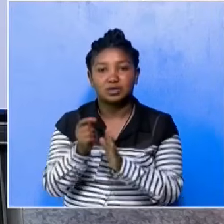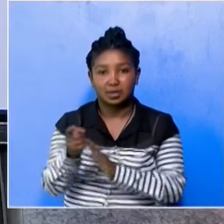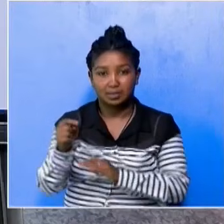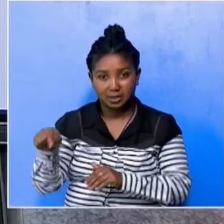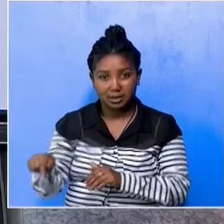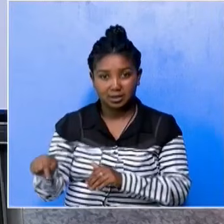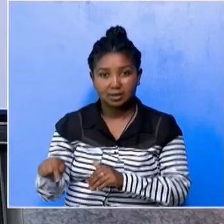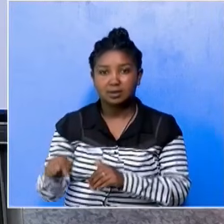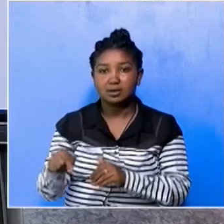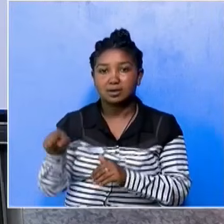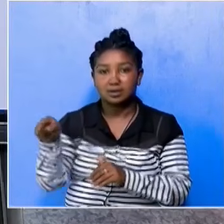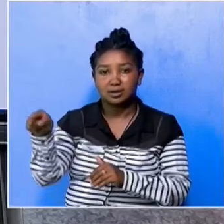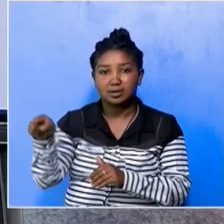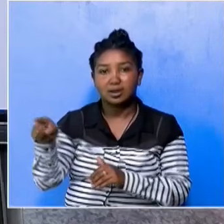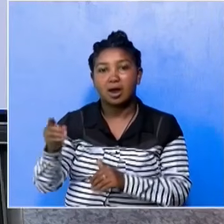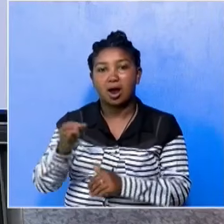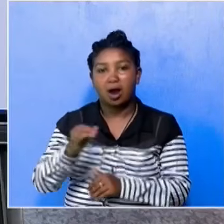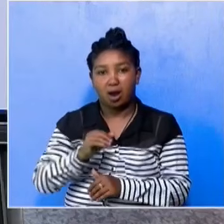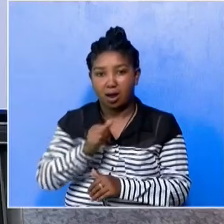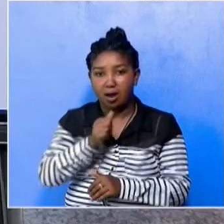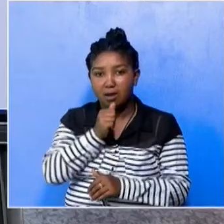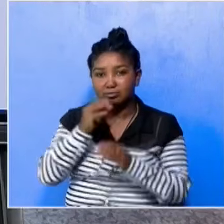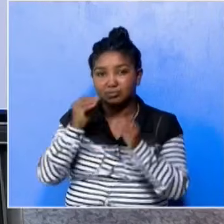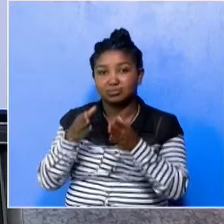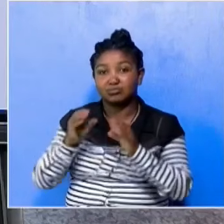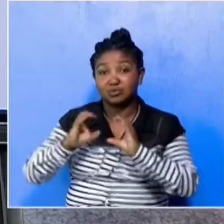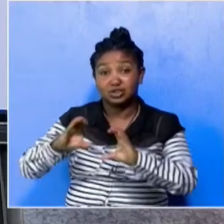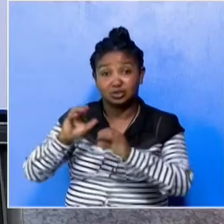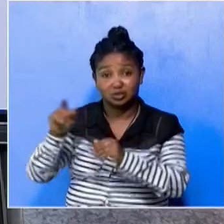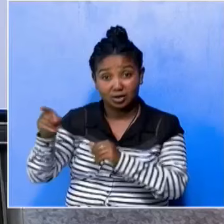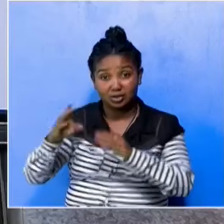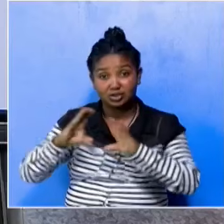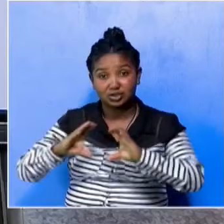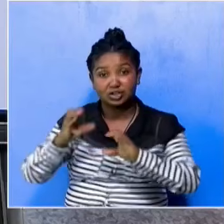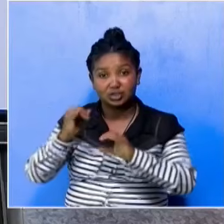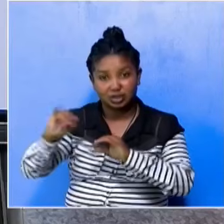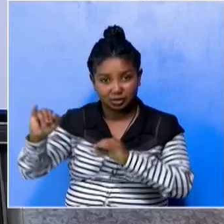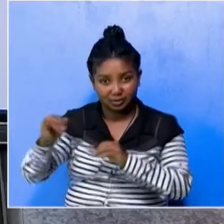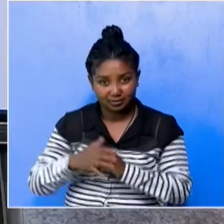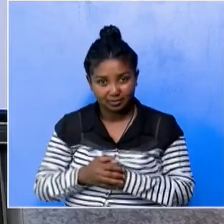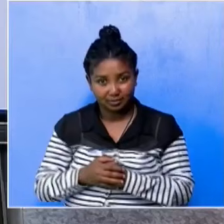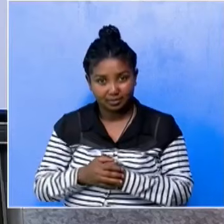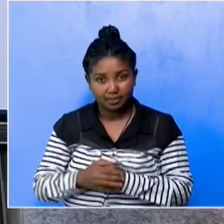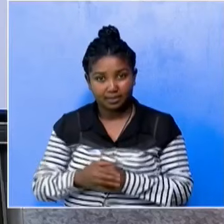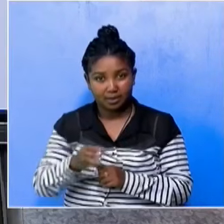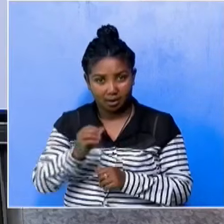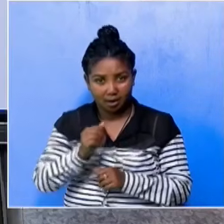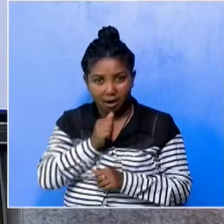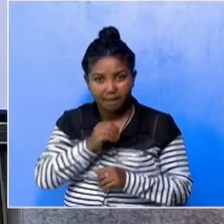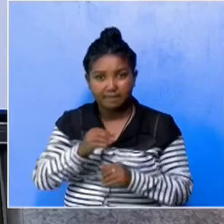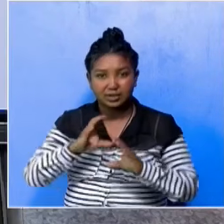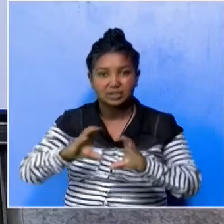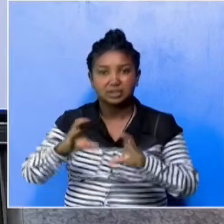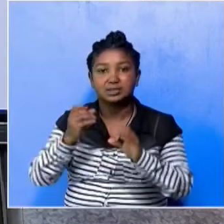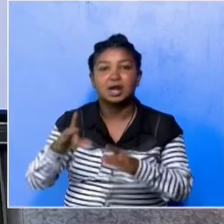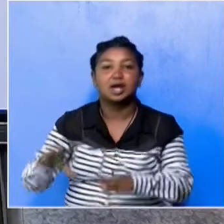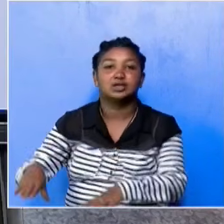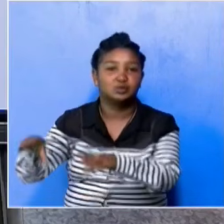here, just teaching the students. Isn't it? I'm teaching the